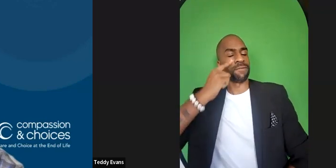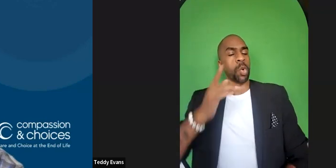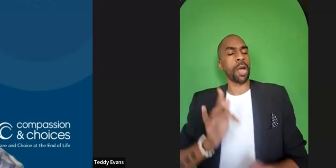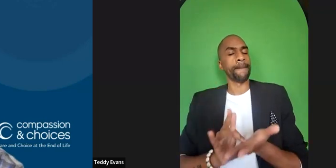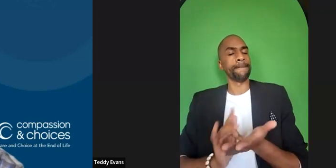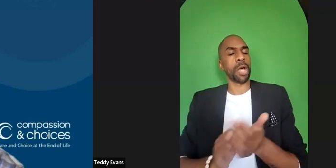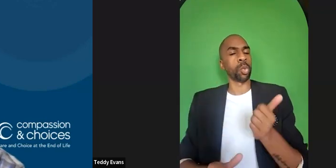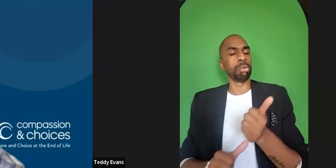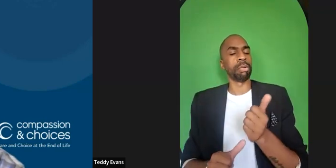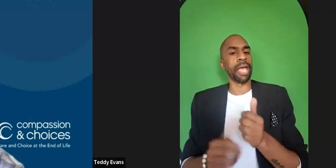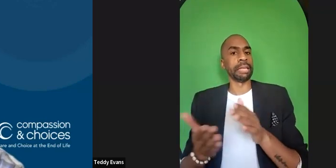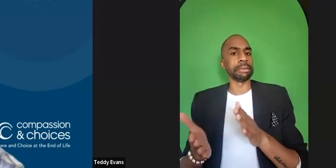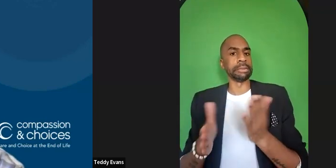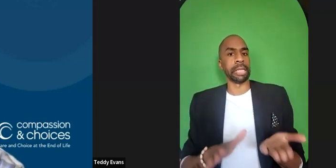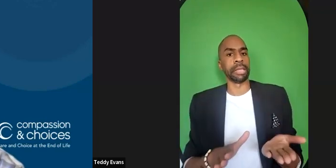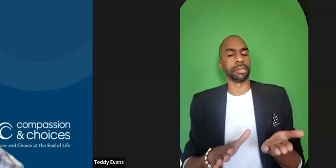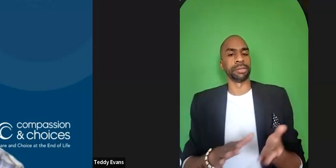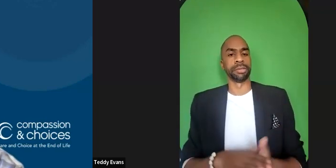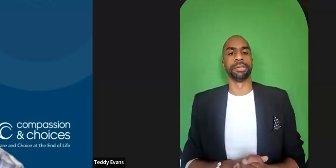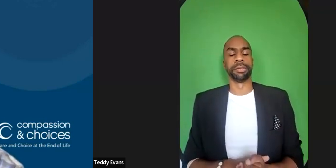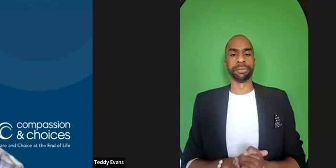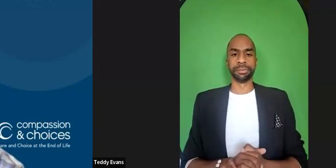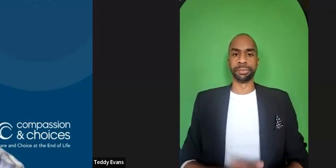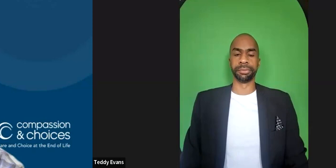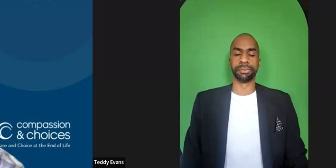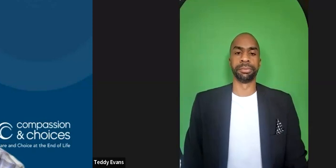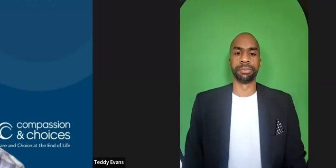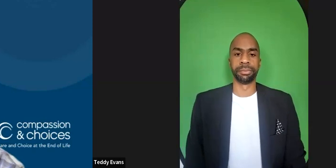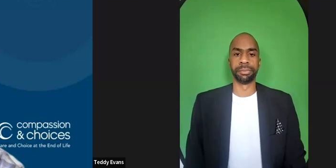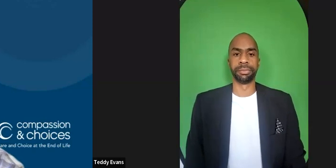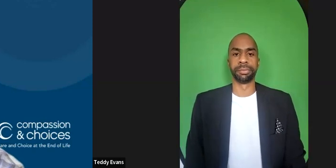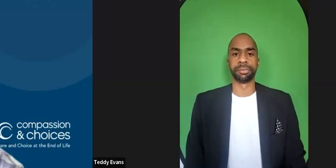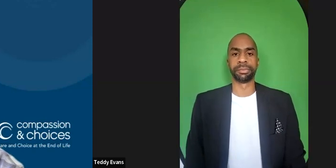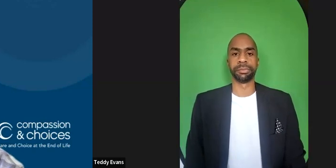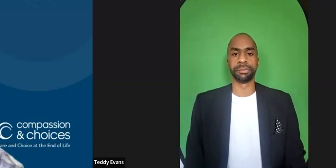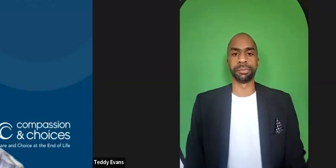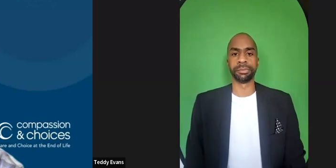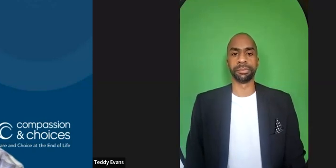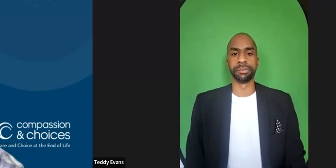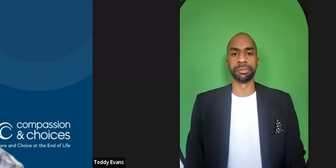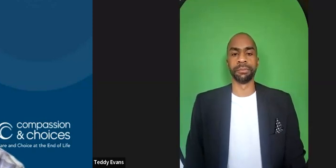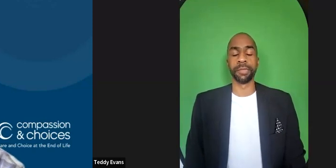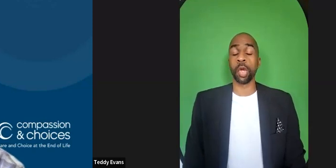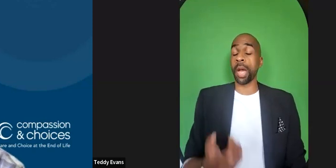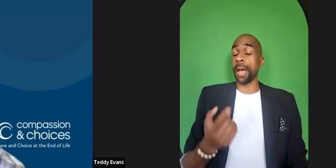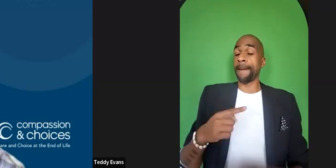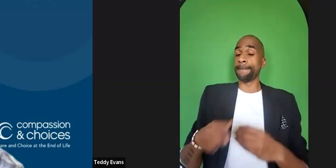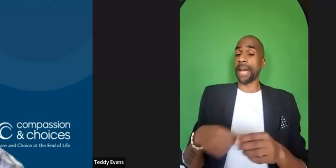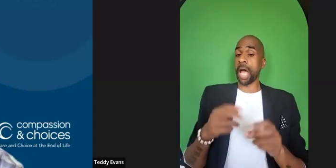an option to me or is it not? And to say just a note more about the rectal tube piece,